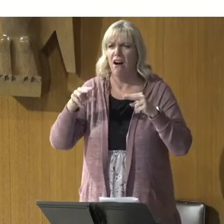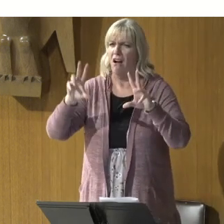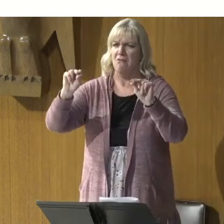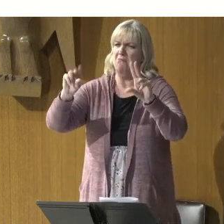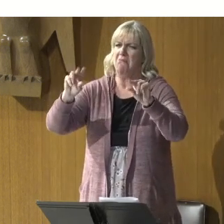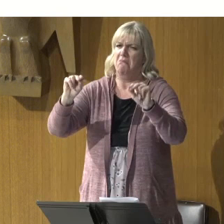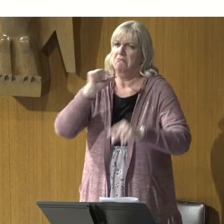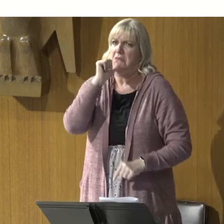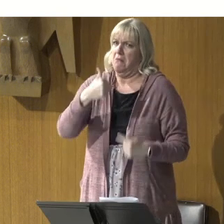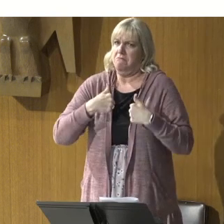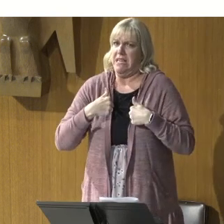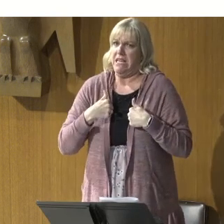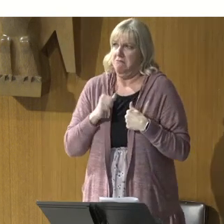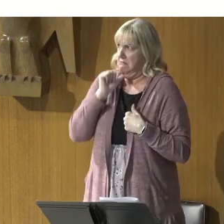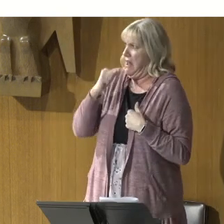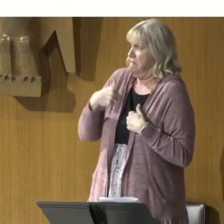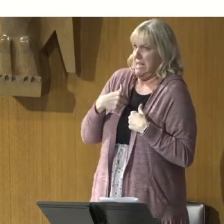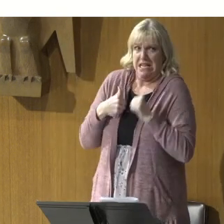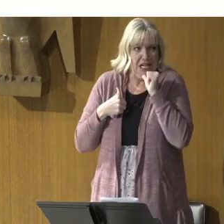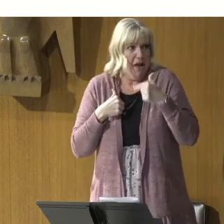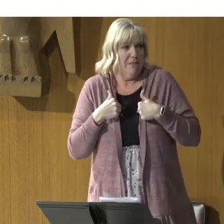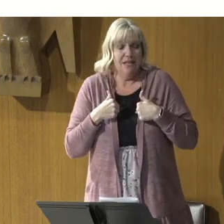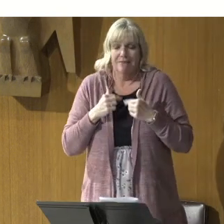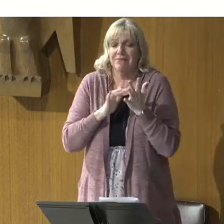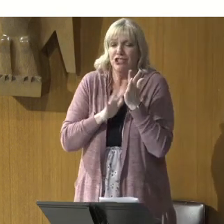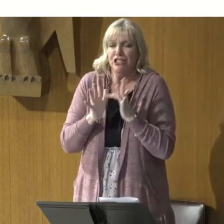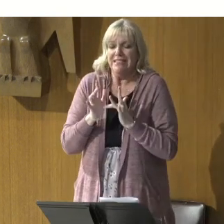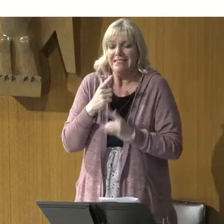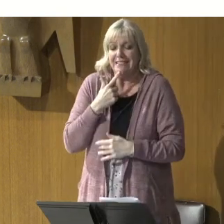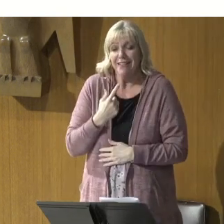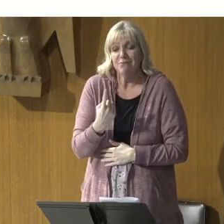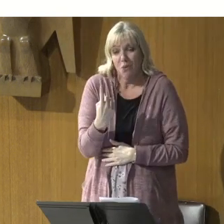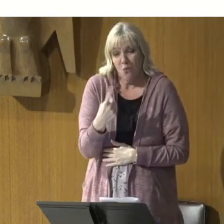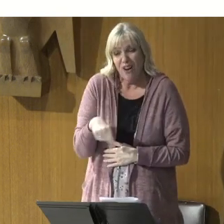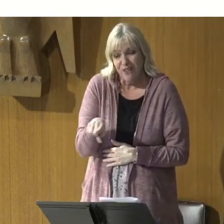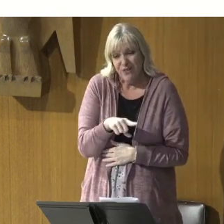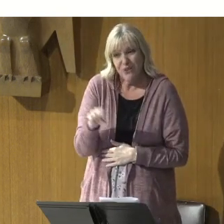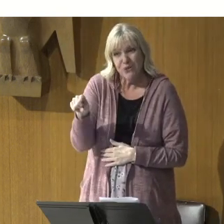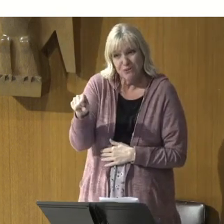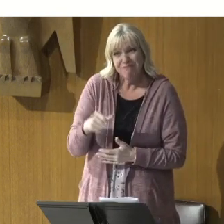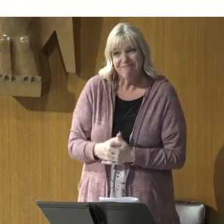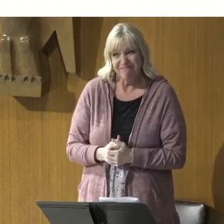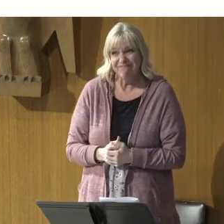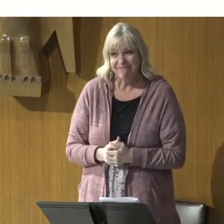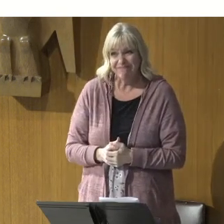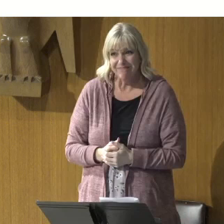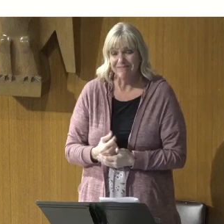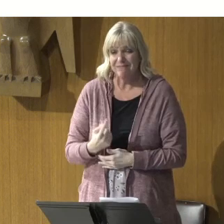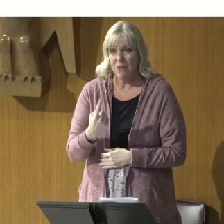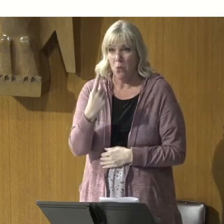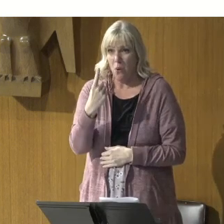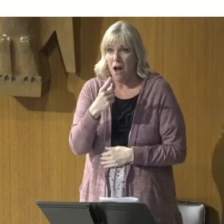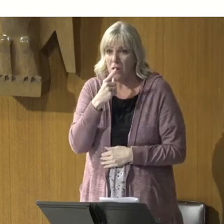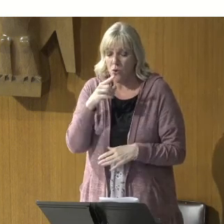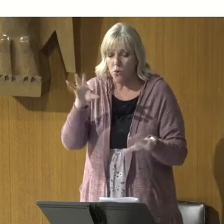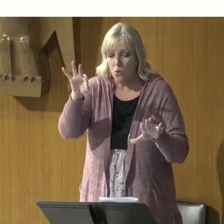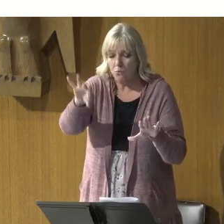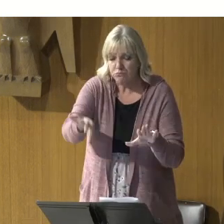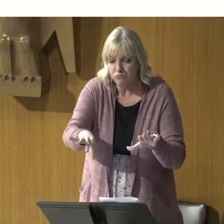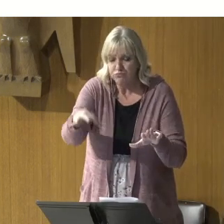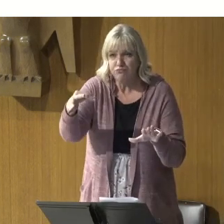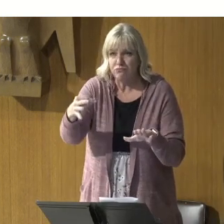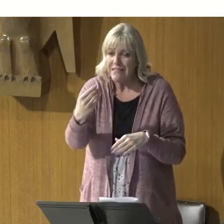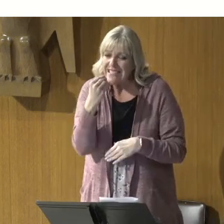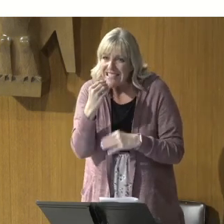Surely not I. He said to them, It is one of the twelve, one who is dipping bread into the bowl with me.